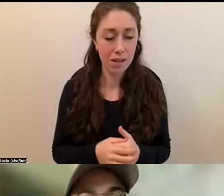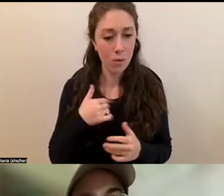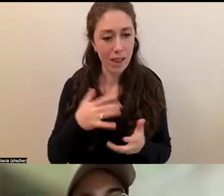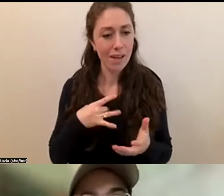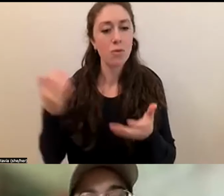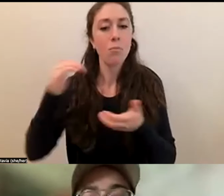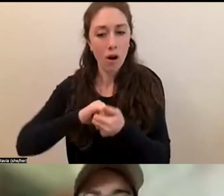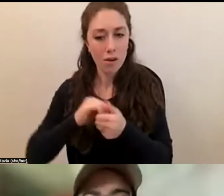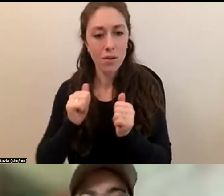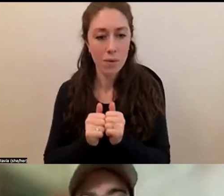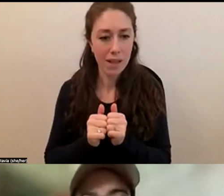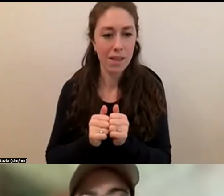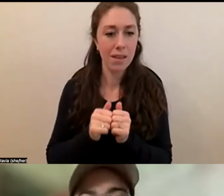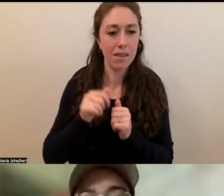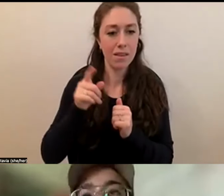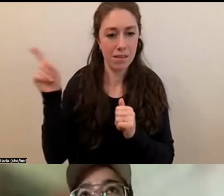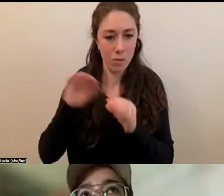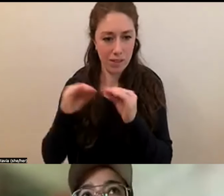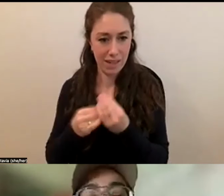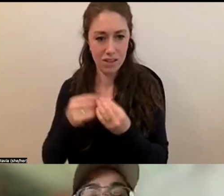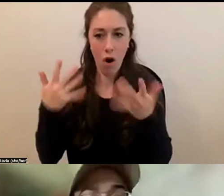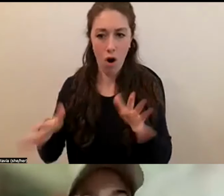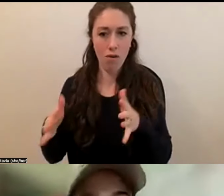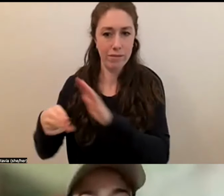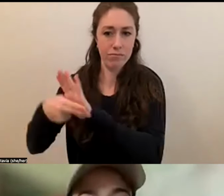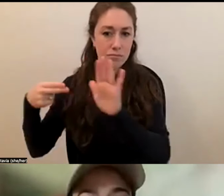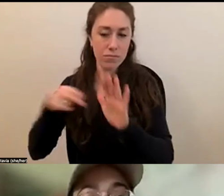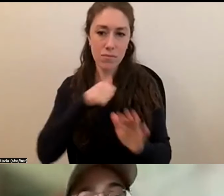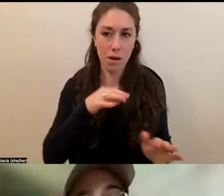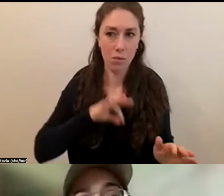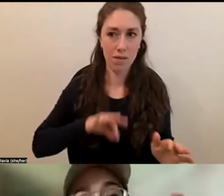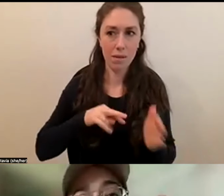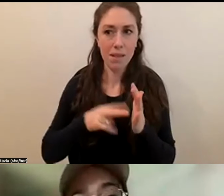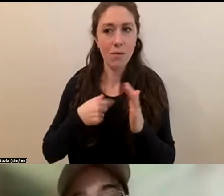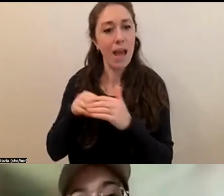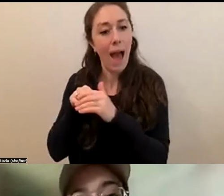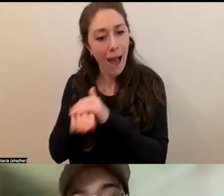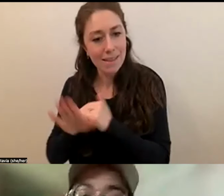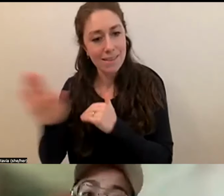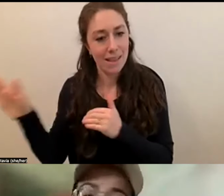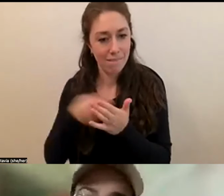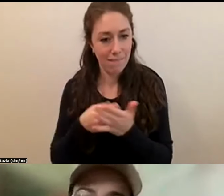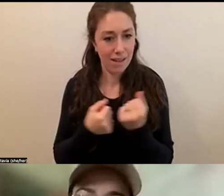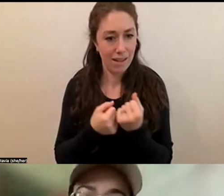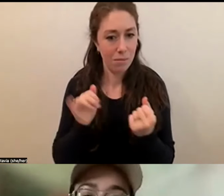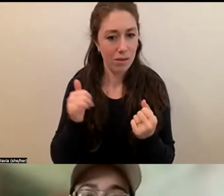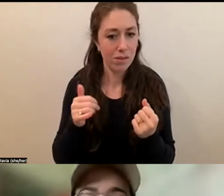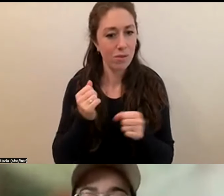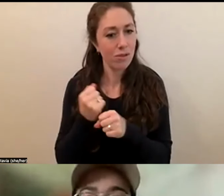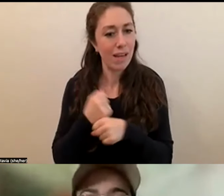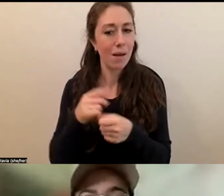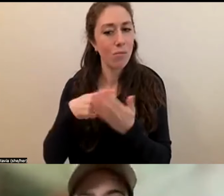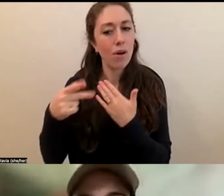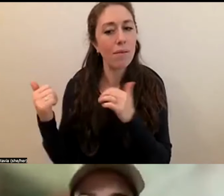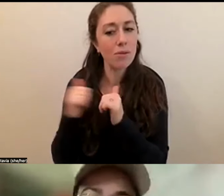organizations that have that status to be able to have access to funding, but also create programming together, so that way we